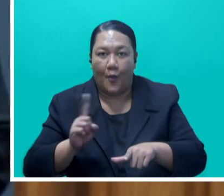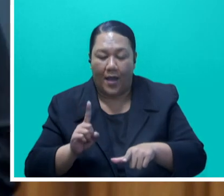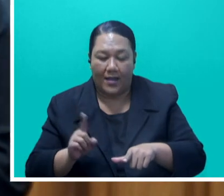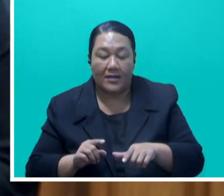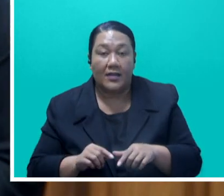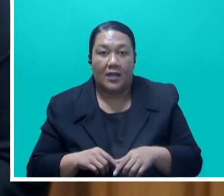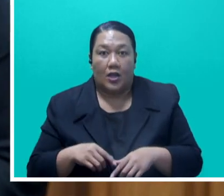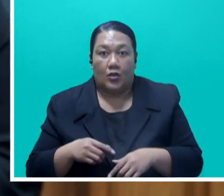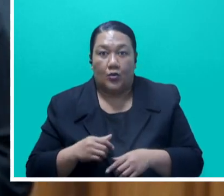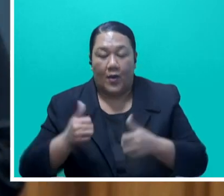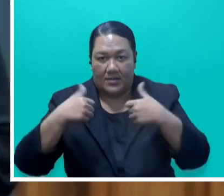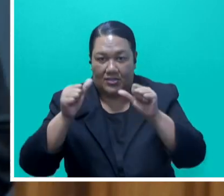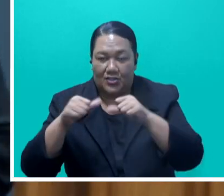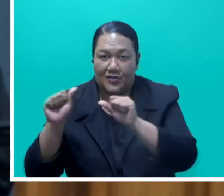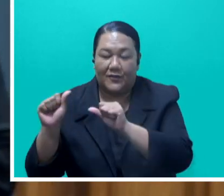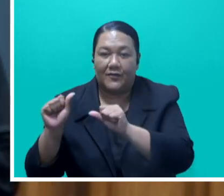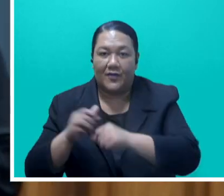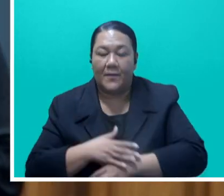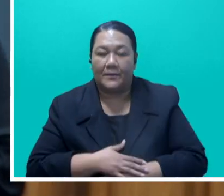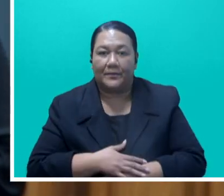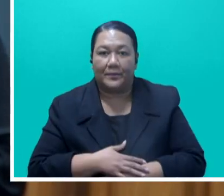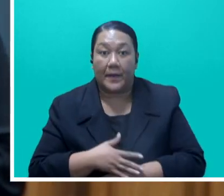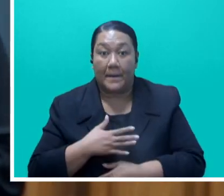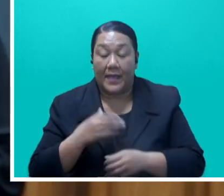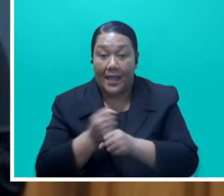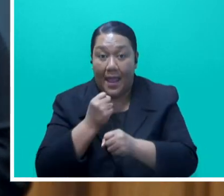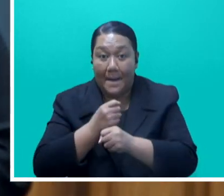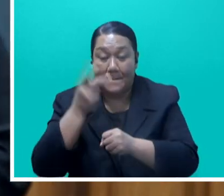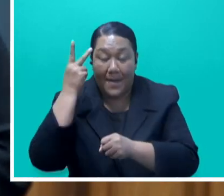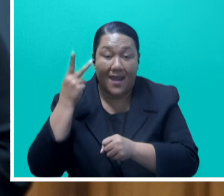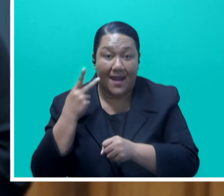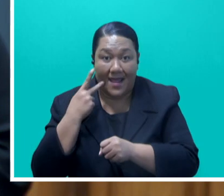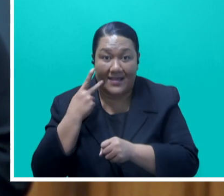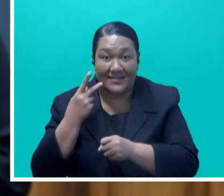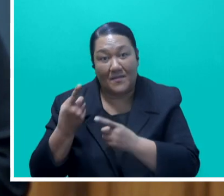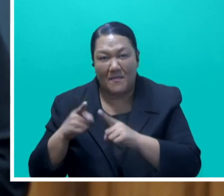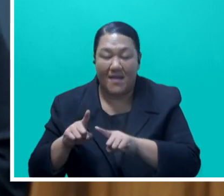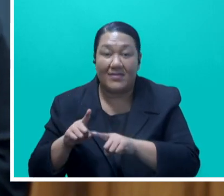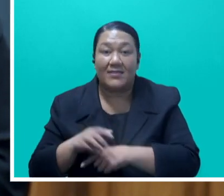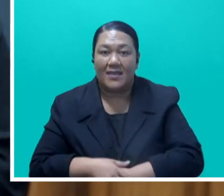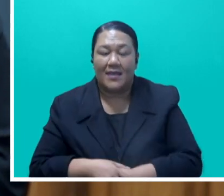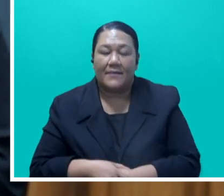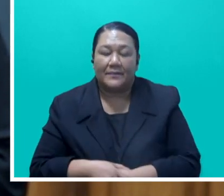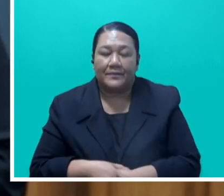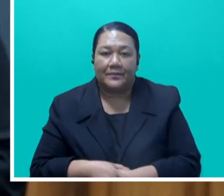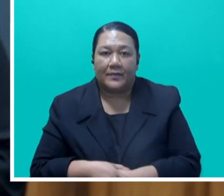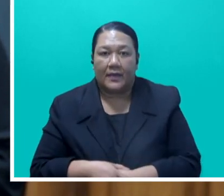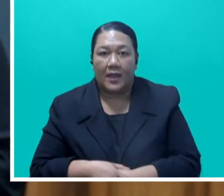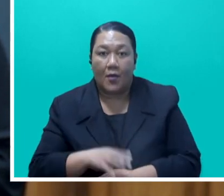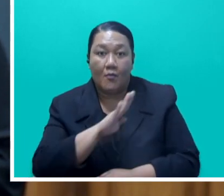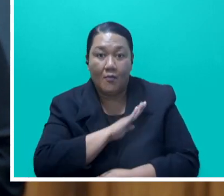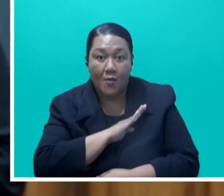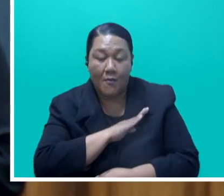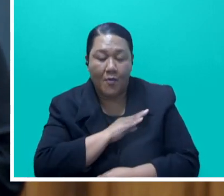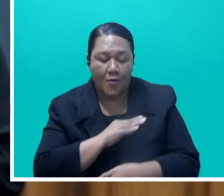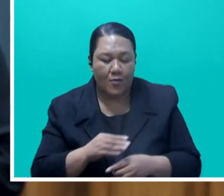aspirations. My late paternal grandparents, Bumbu Matia and Bumbu Hula, who raised me for when